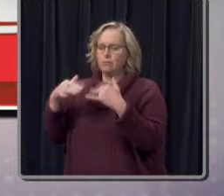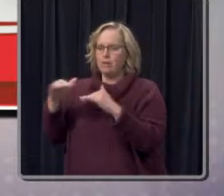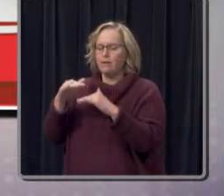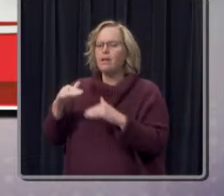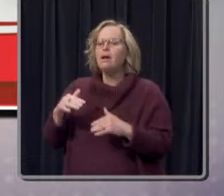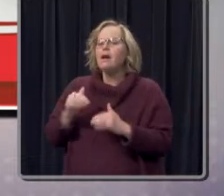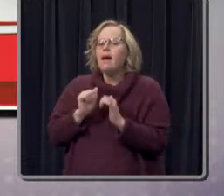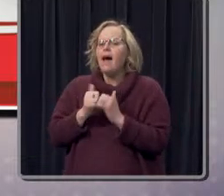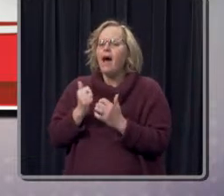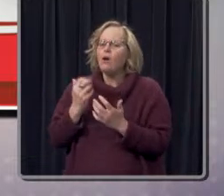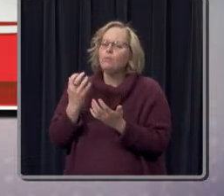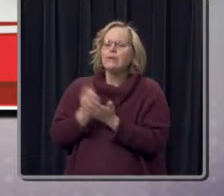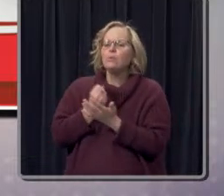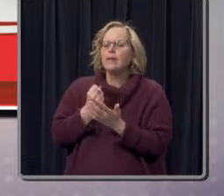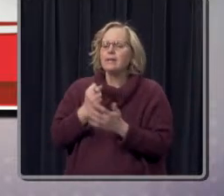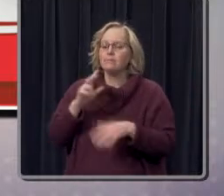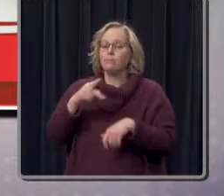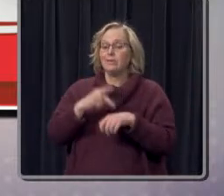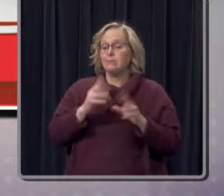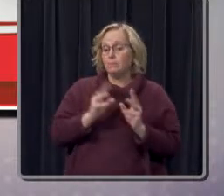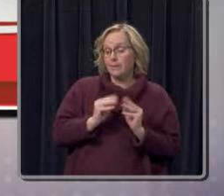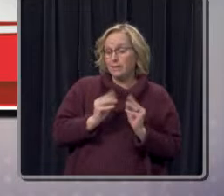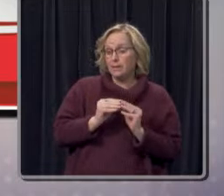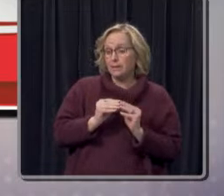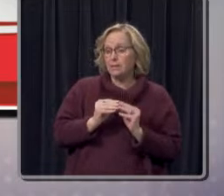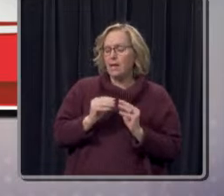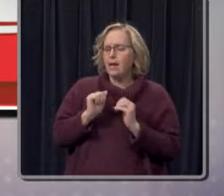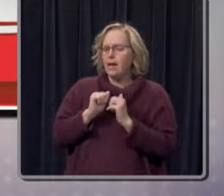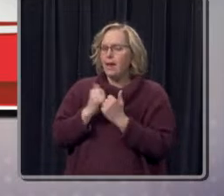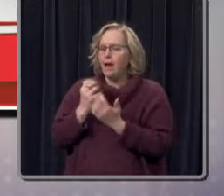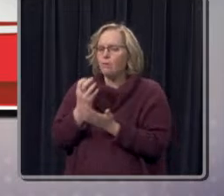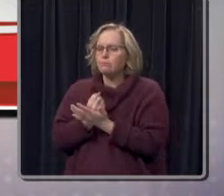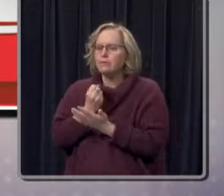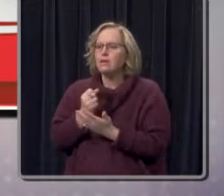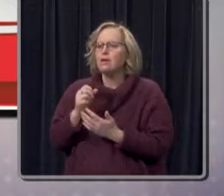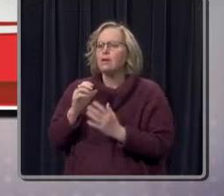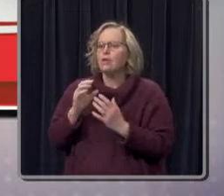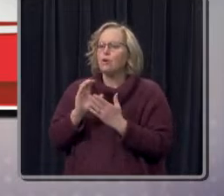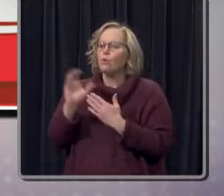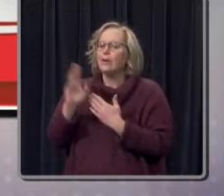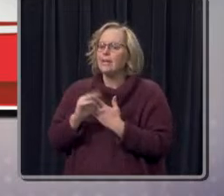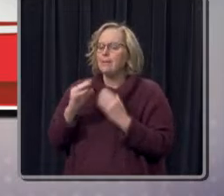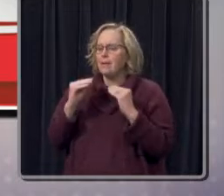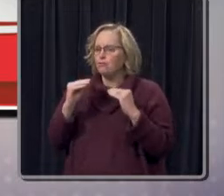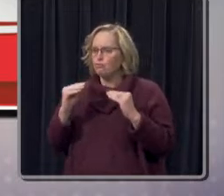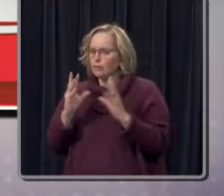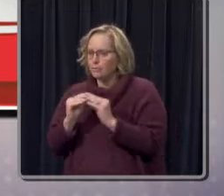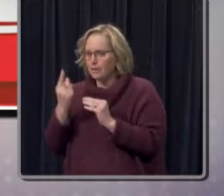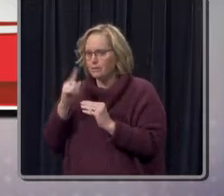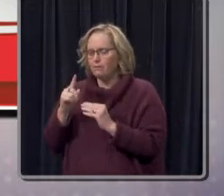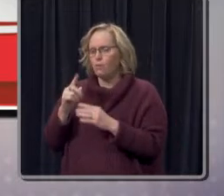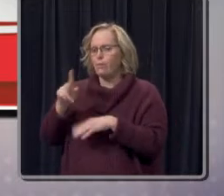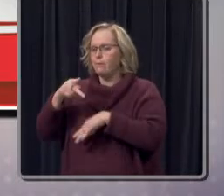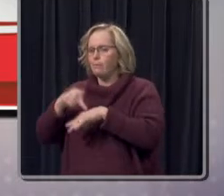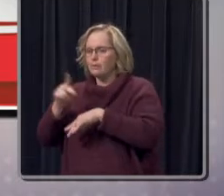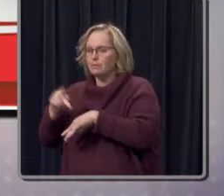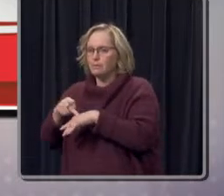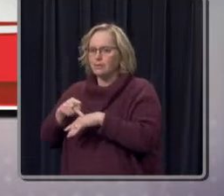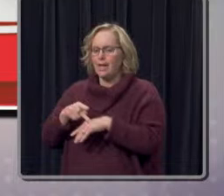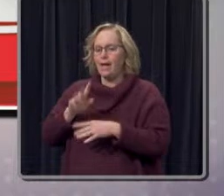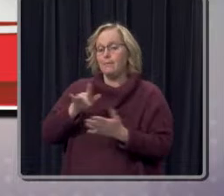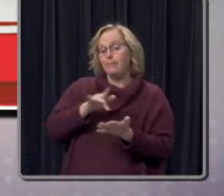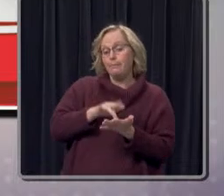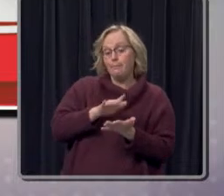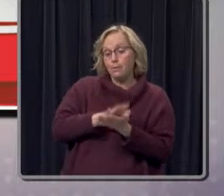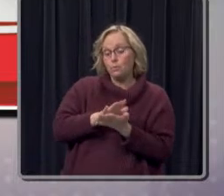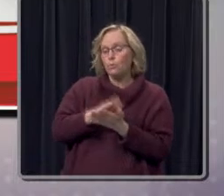our principal meetings, and then how we utilize the curriculum and instruction meetings for those administrators at both the secondary,